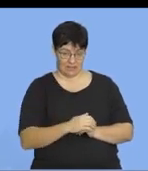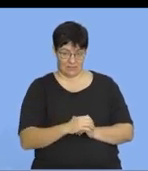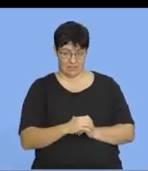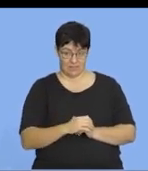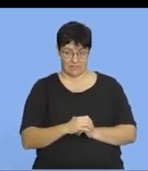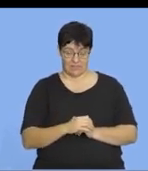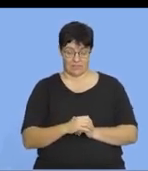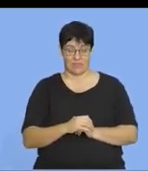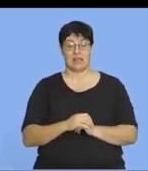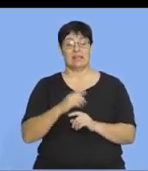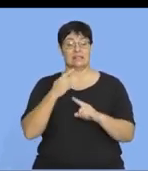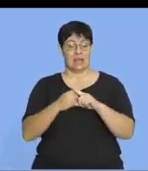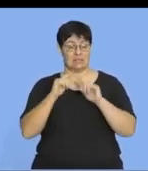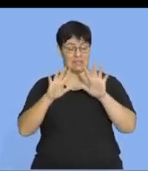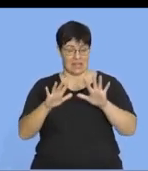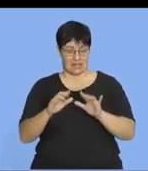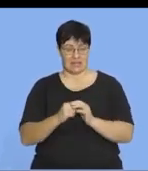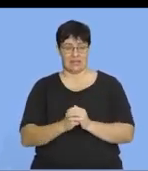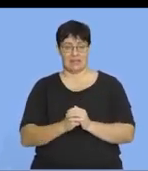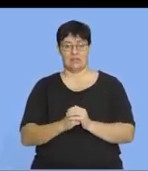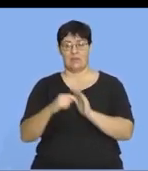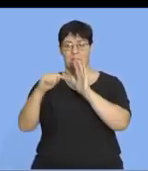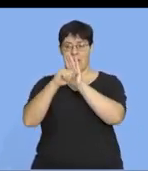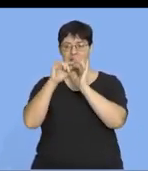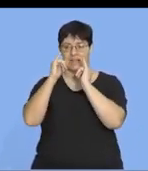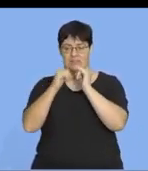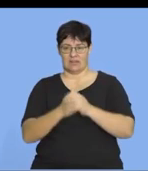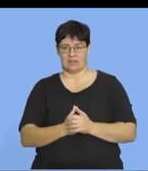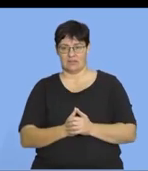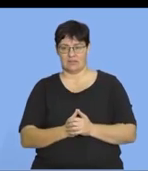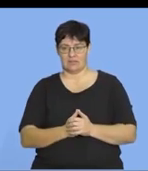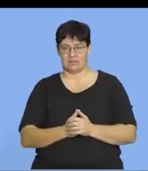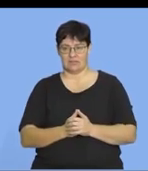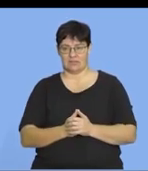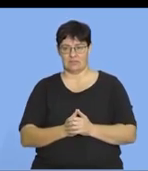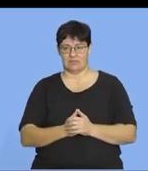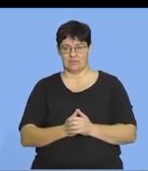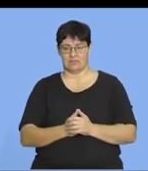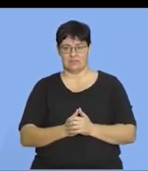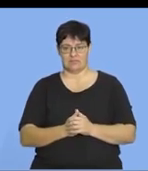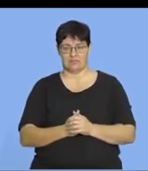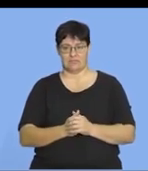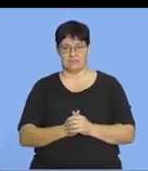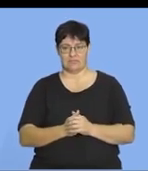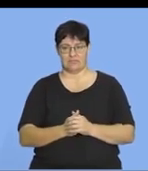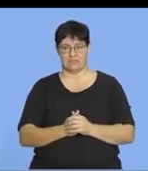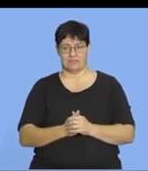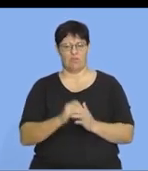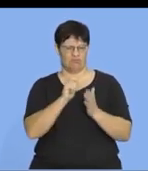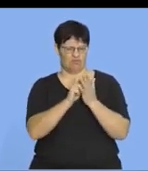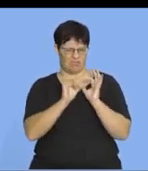6,67 times 10 to the minus 11. Let me just write that so that that looks like a